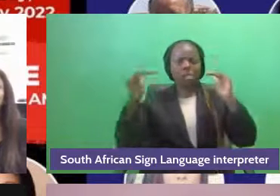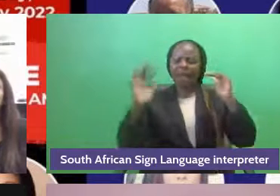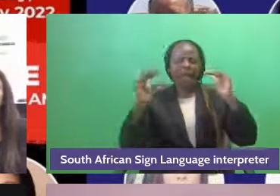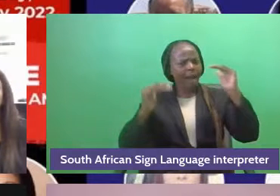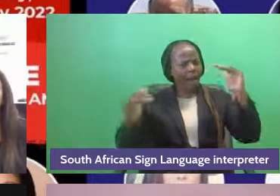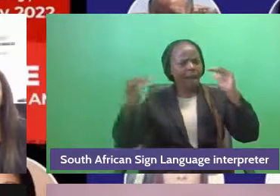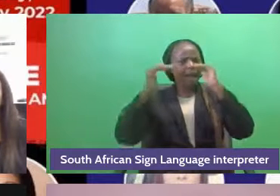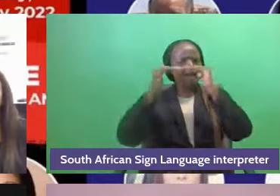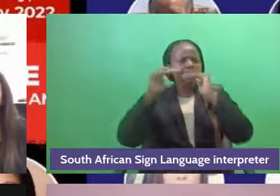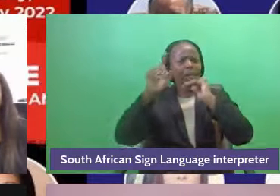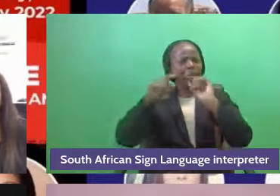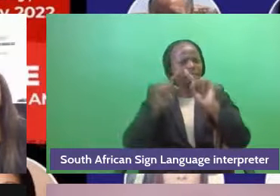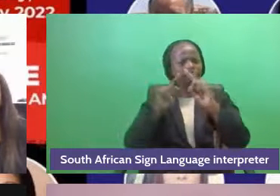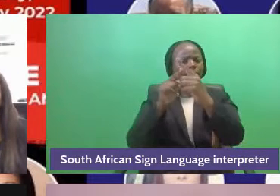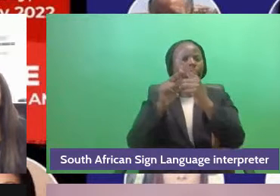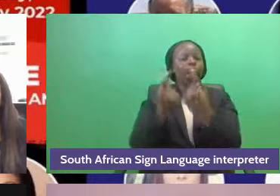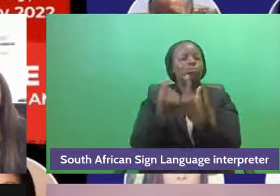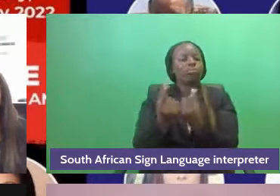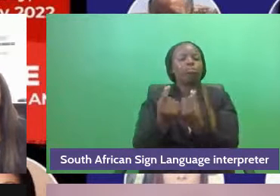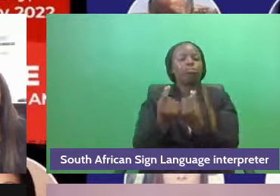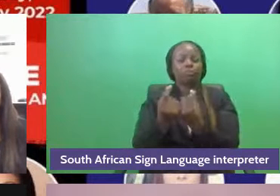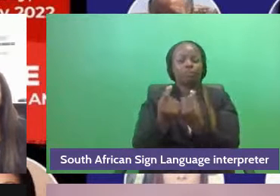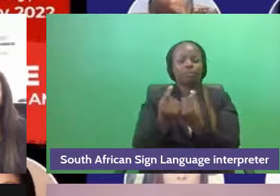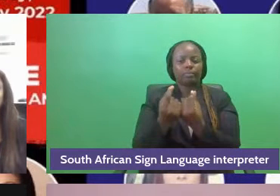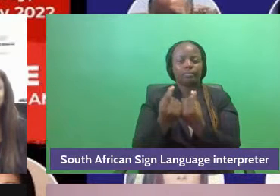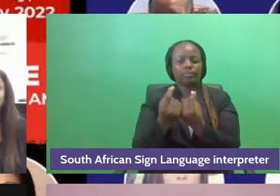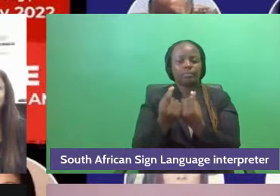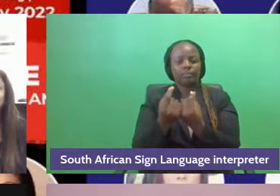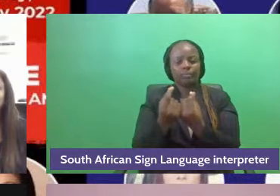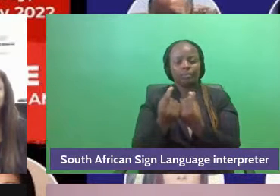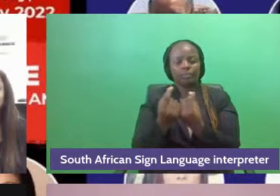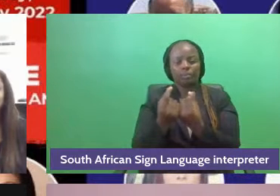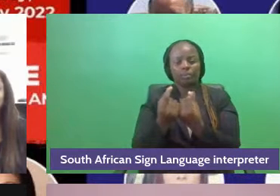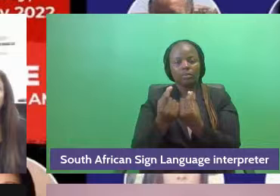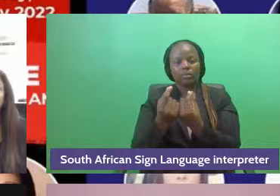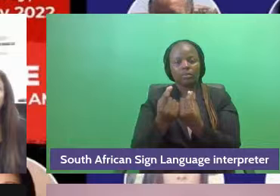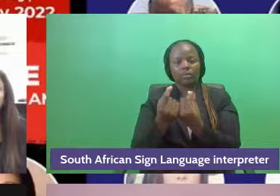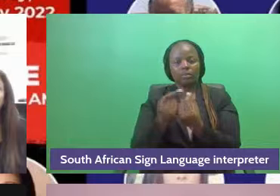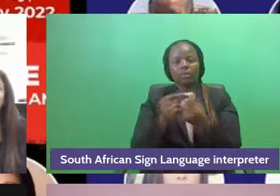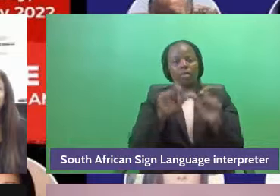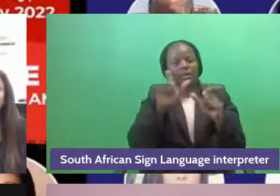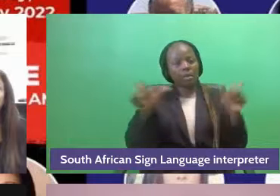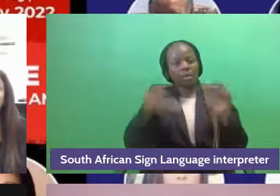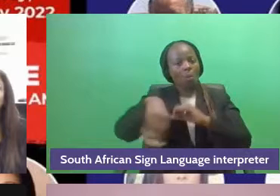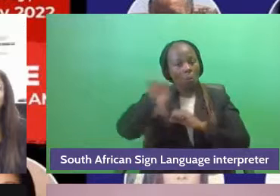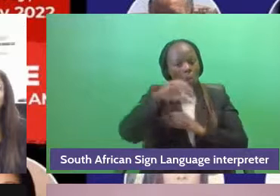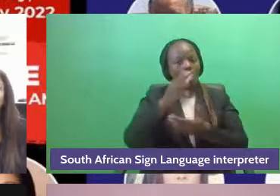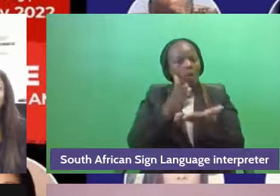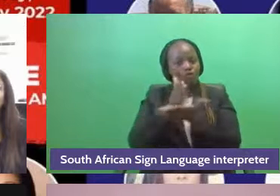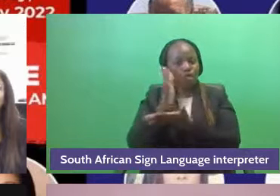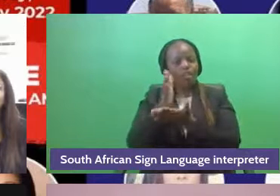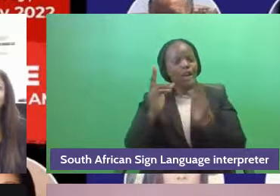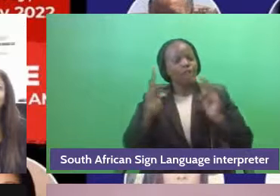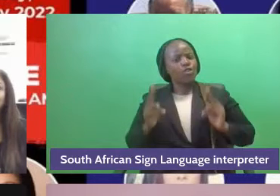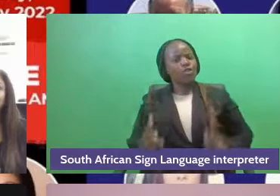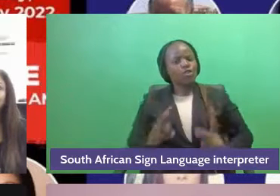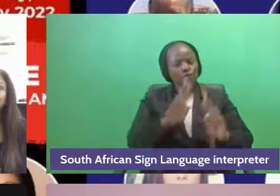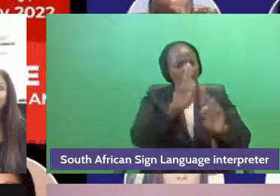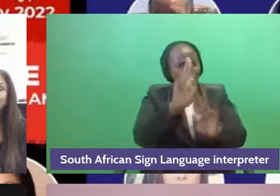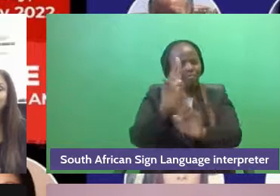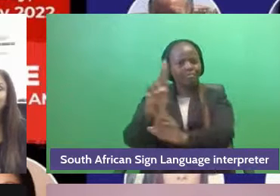and provide and let everybody have that right to enjoy the human rights which they